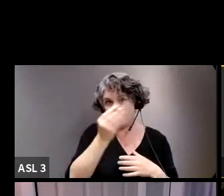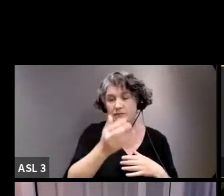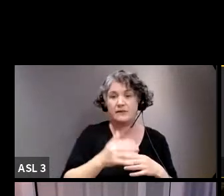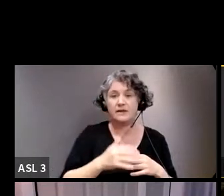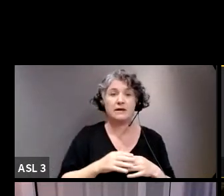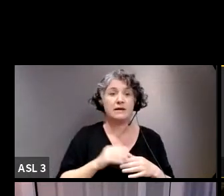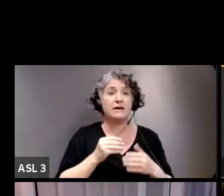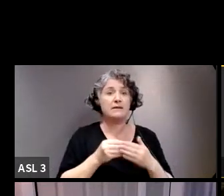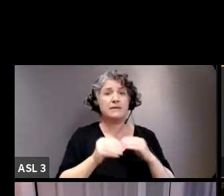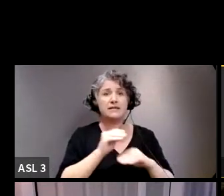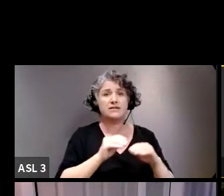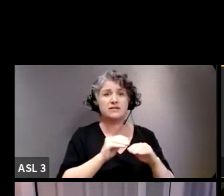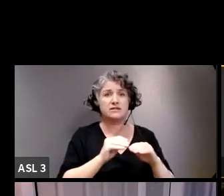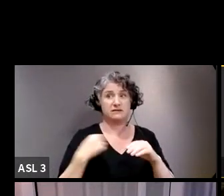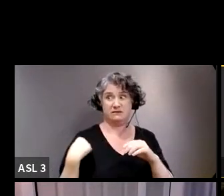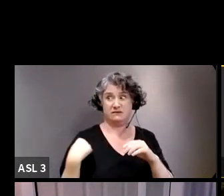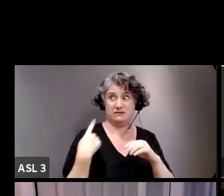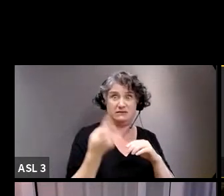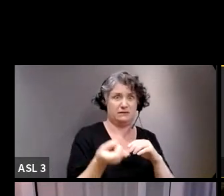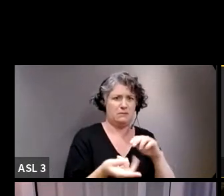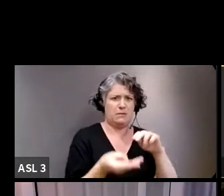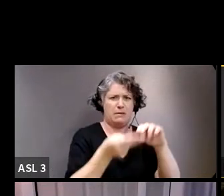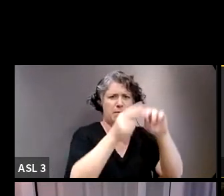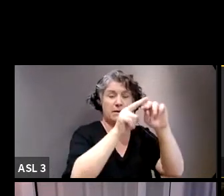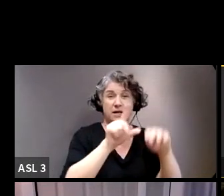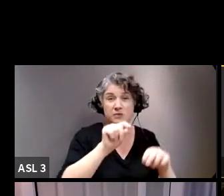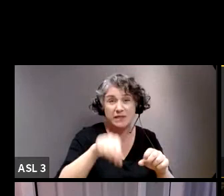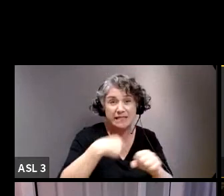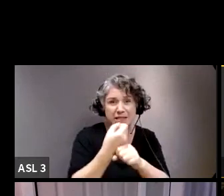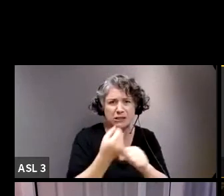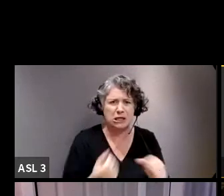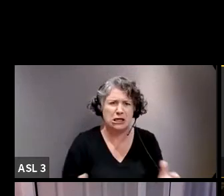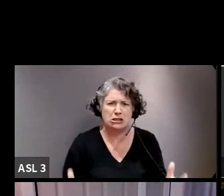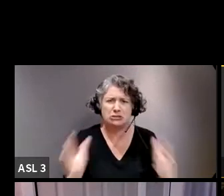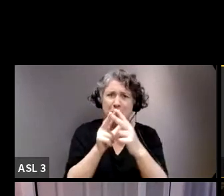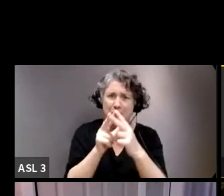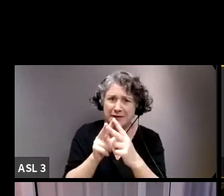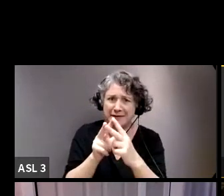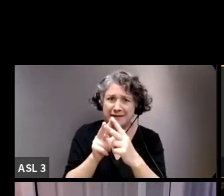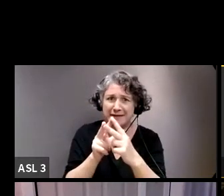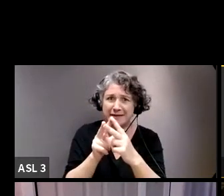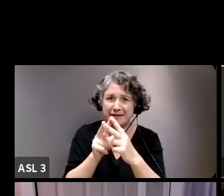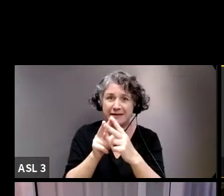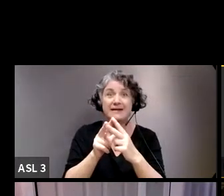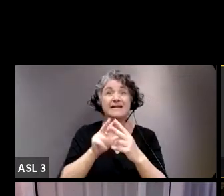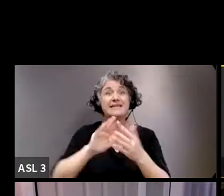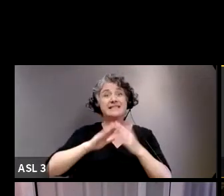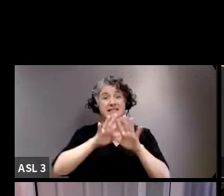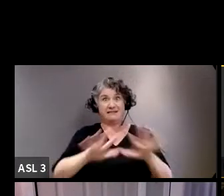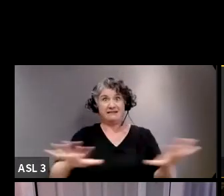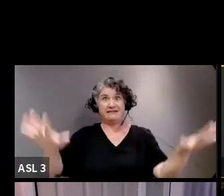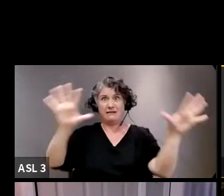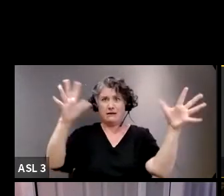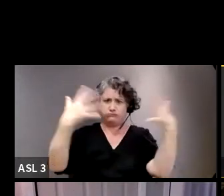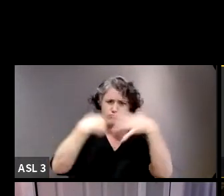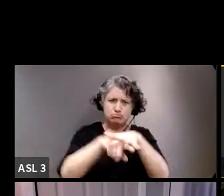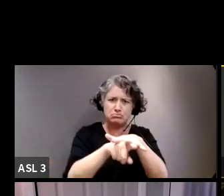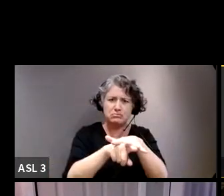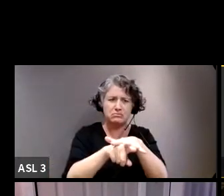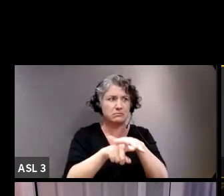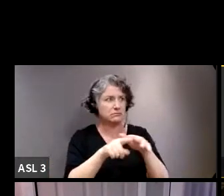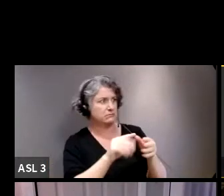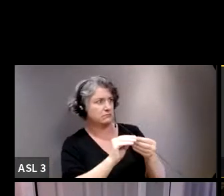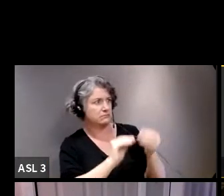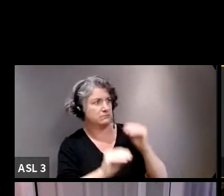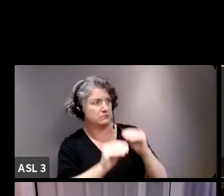budget has grown um it has tripled in 20 years since after amalgamation and it has been the fastest growing